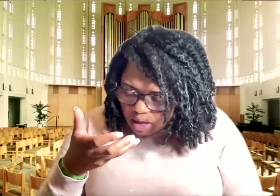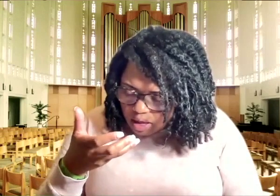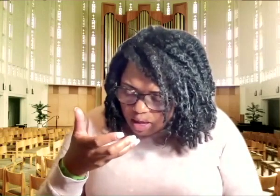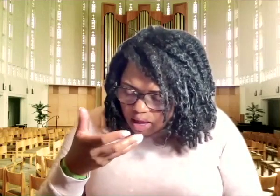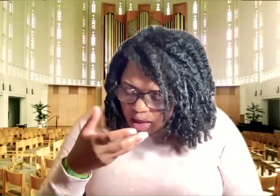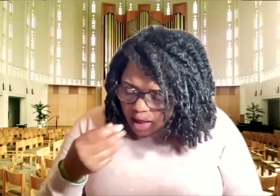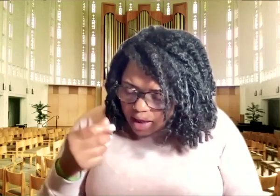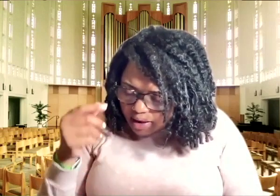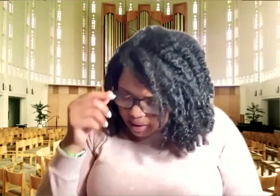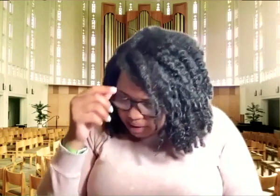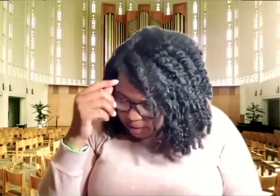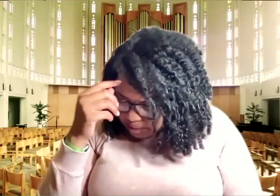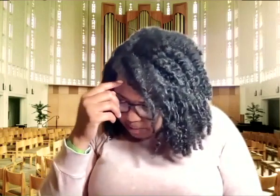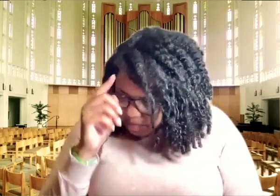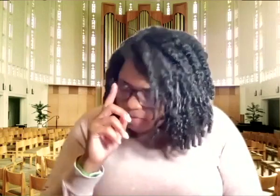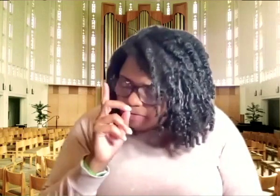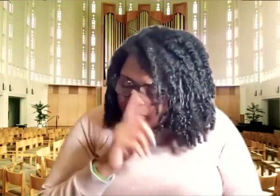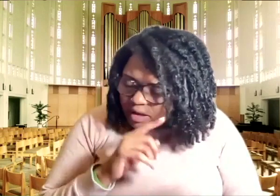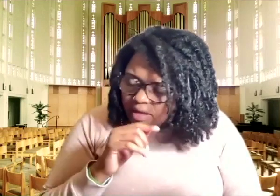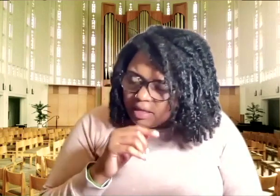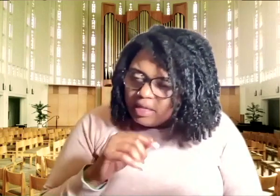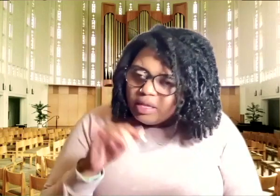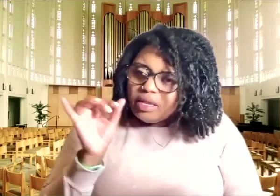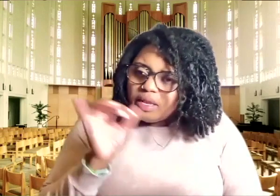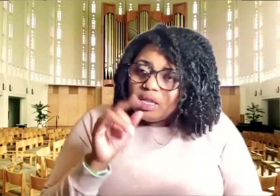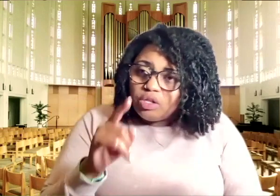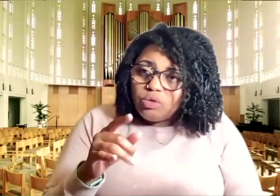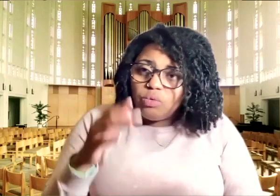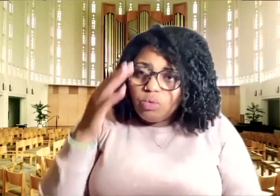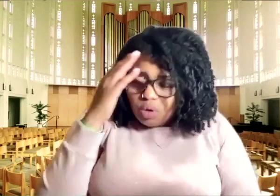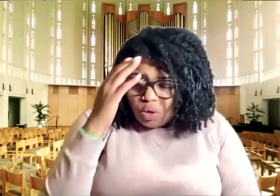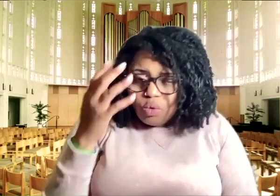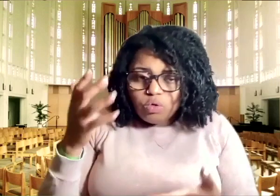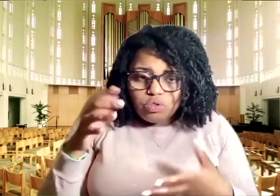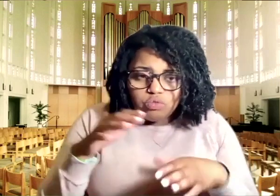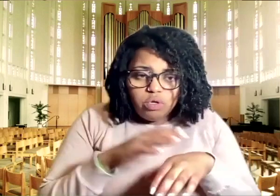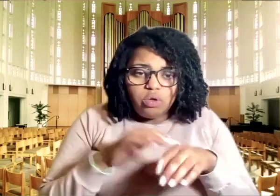as if you know what you have been called to do.